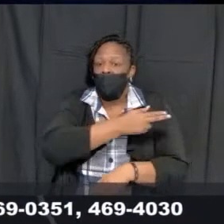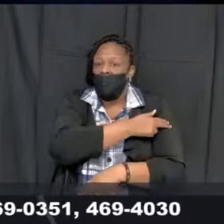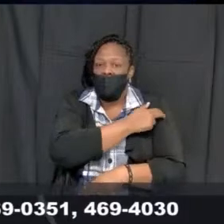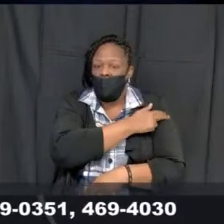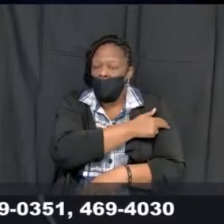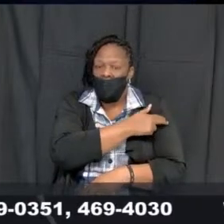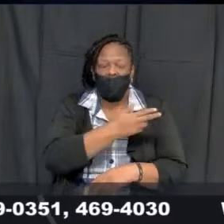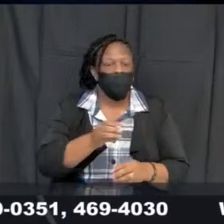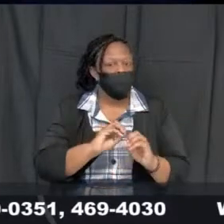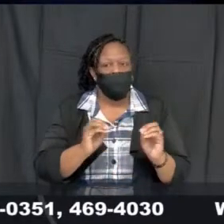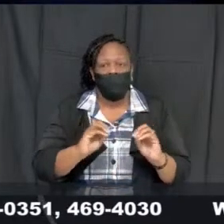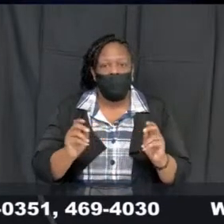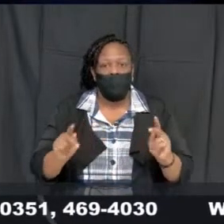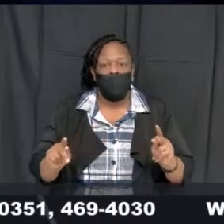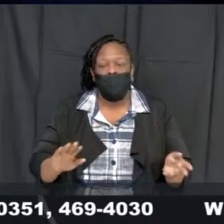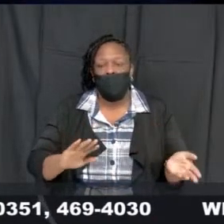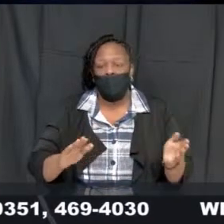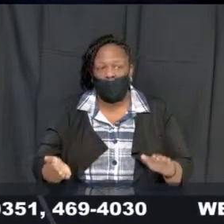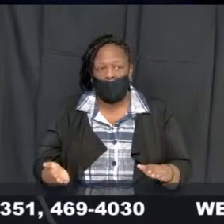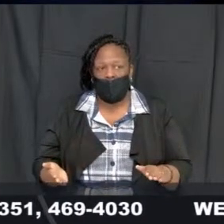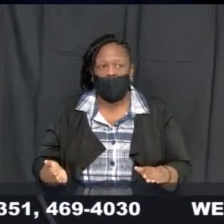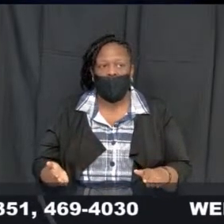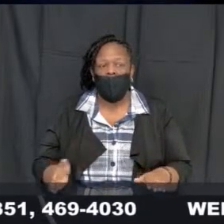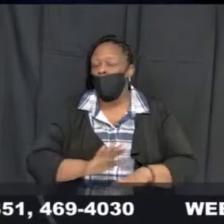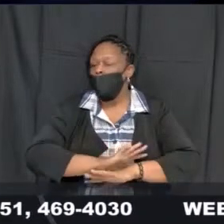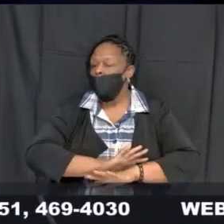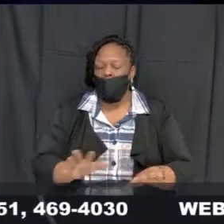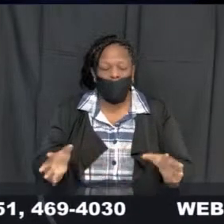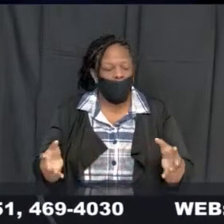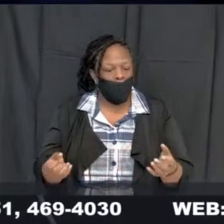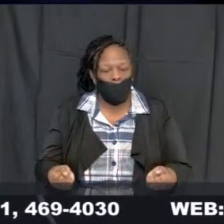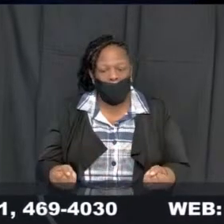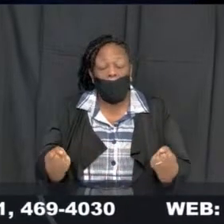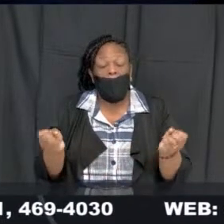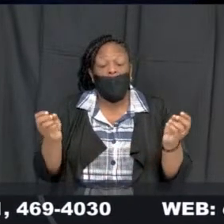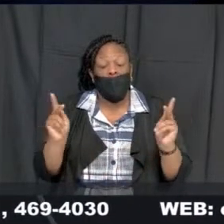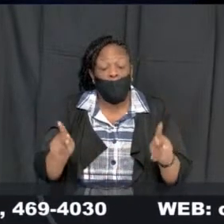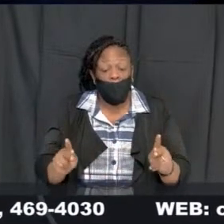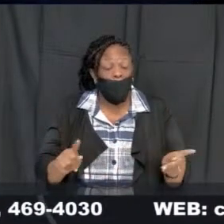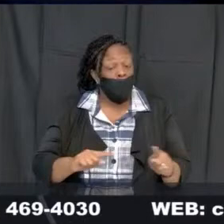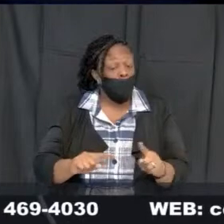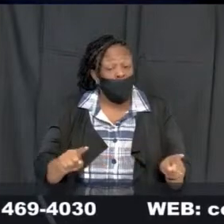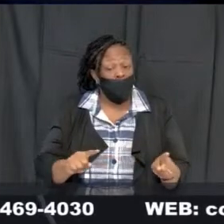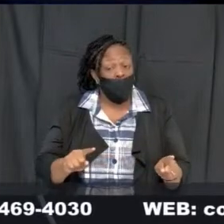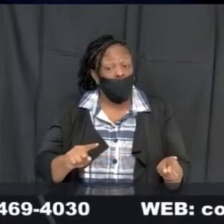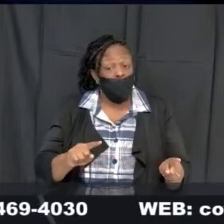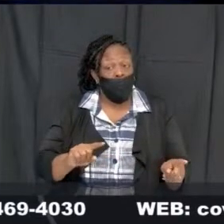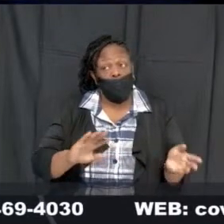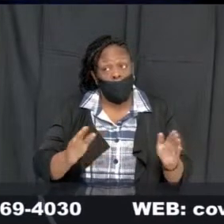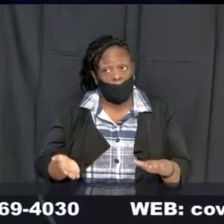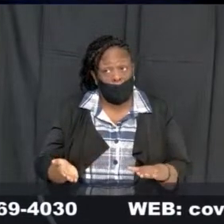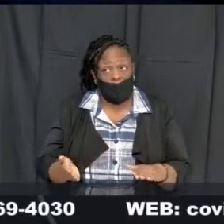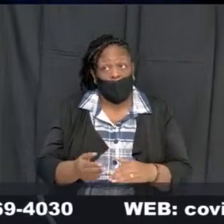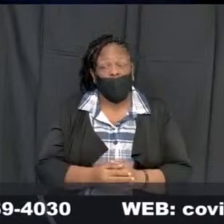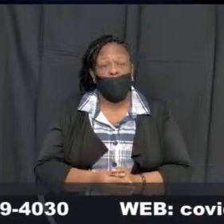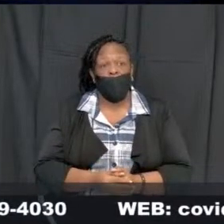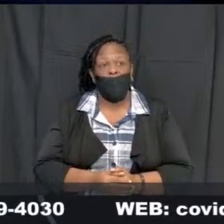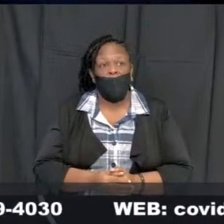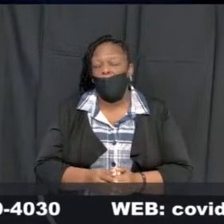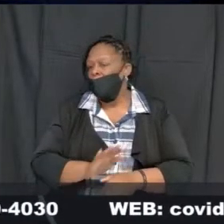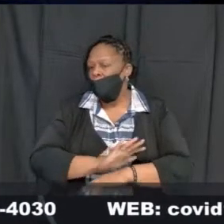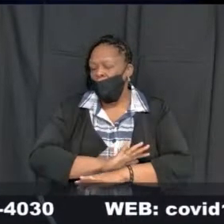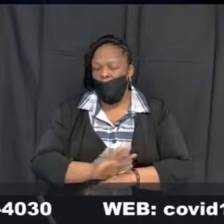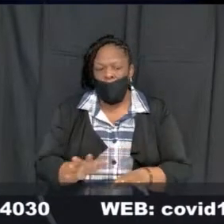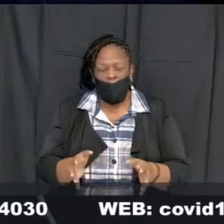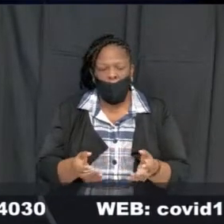on that trajectory and we not risk all of the, I don't want to say luck, because the doctors have been